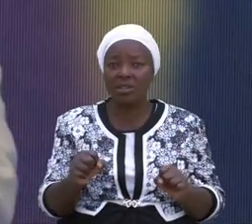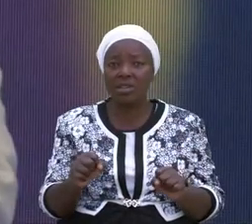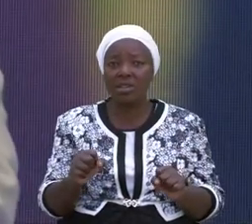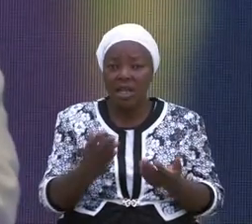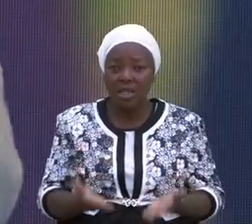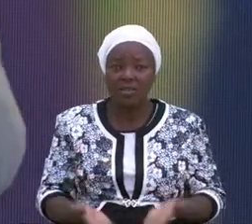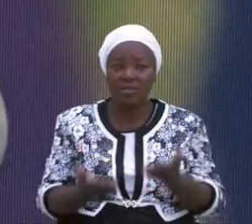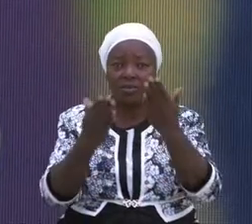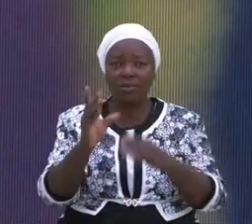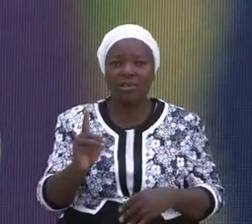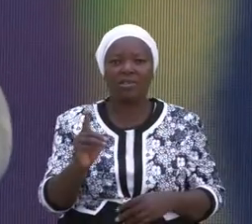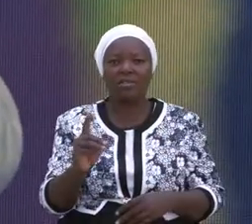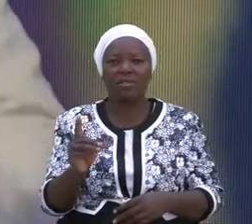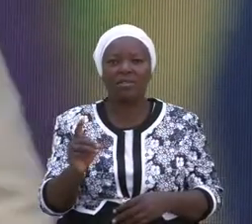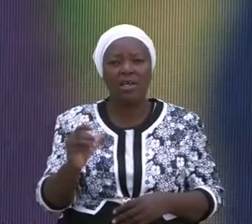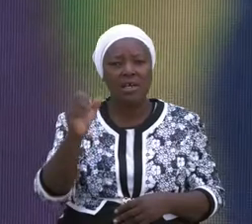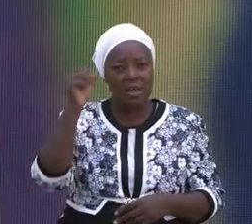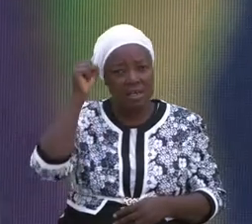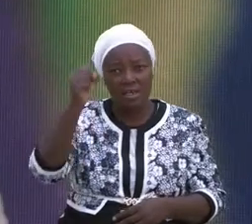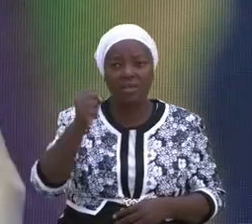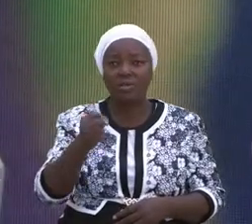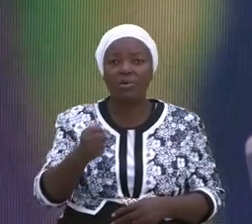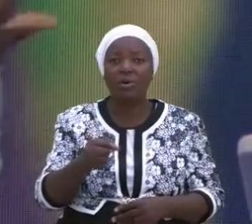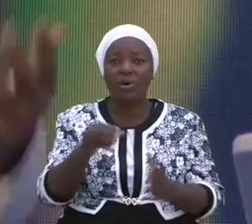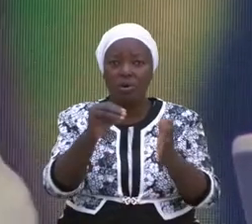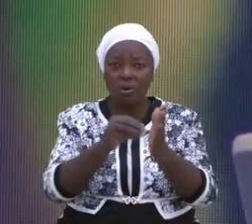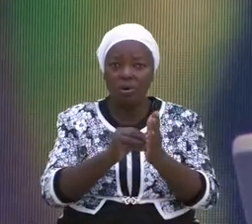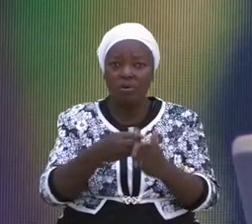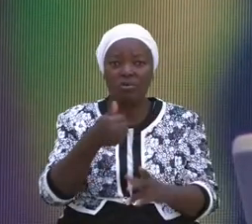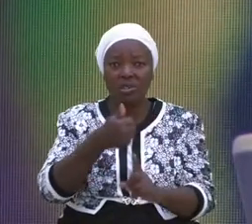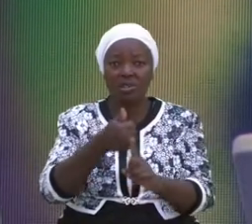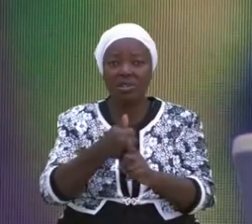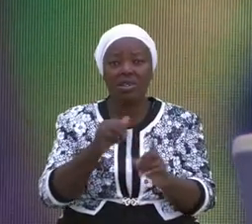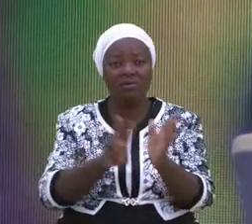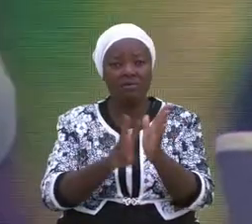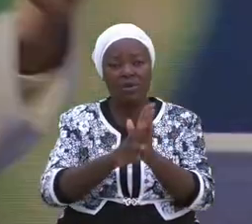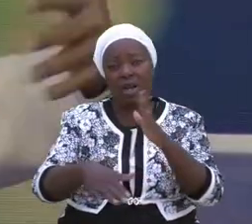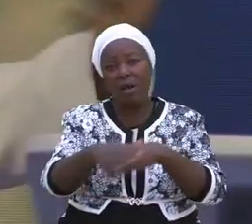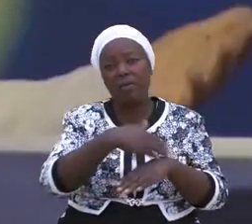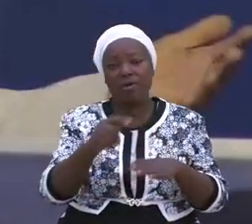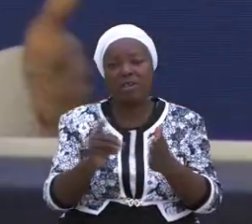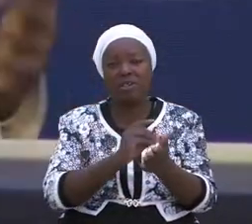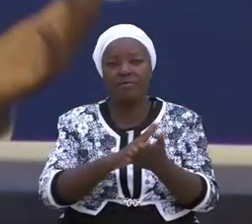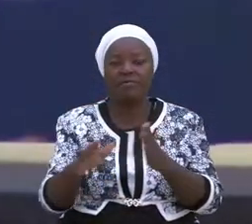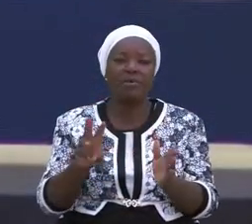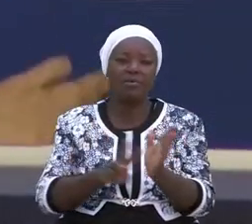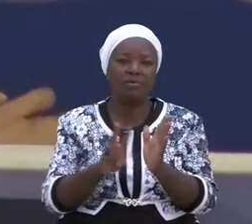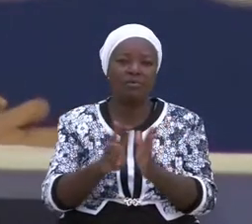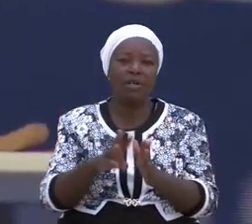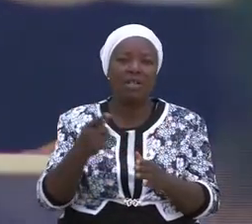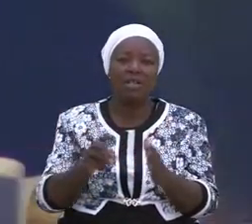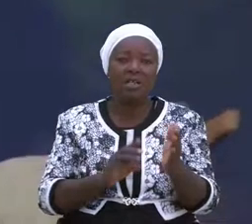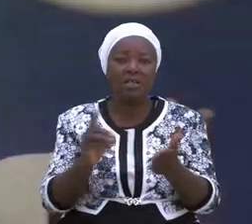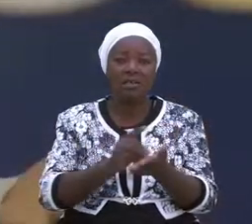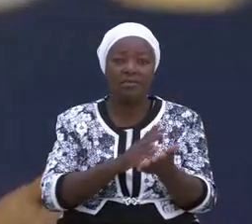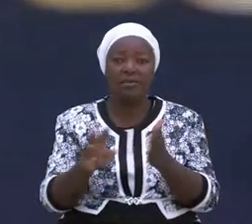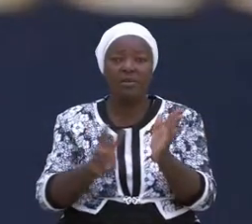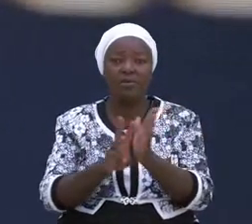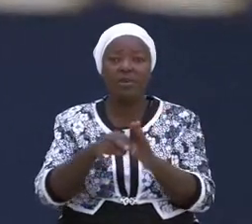exalted his own self-will above the divine will. The divine will in your life is